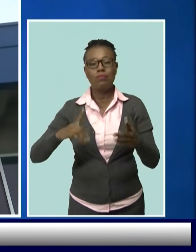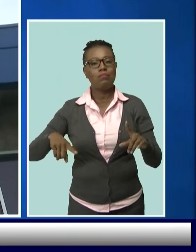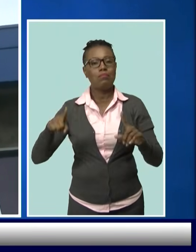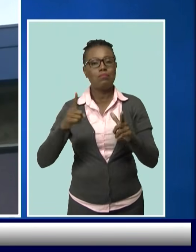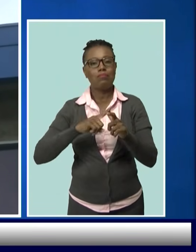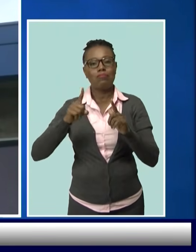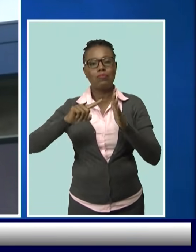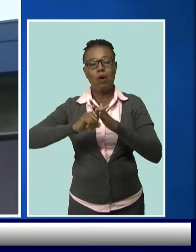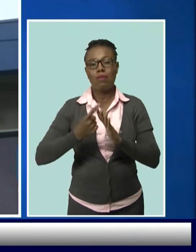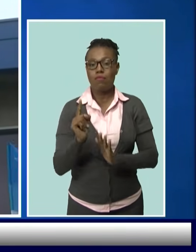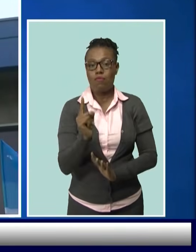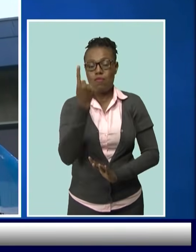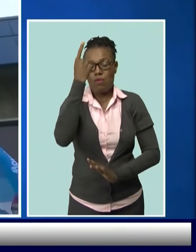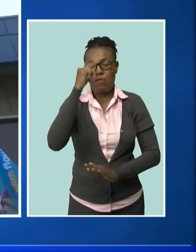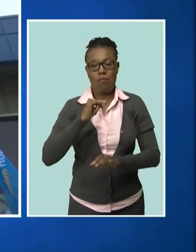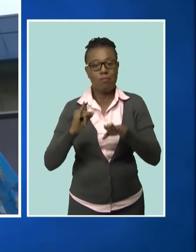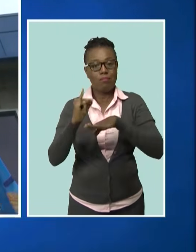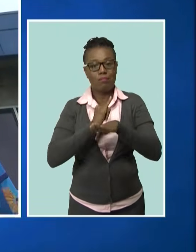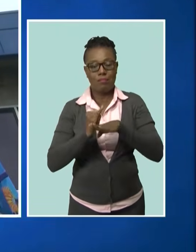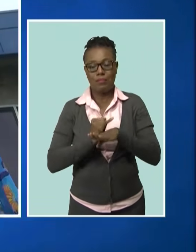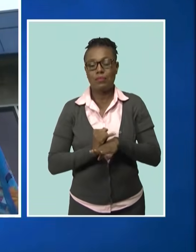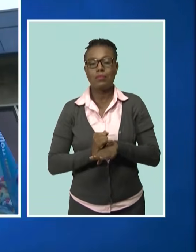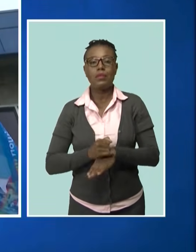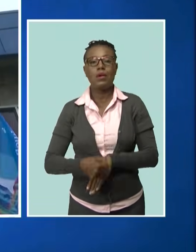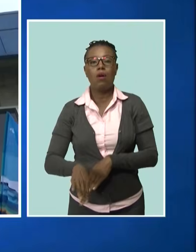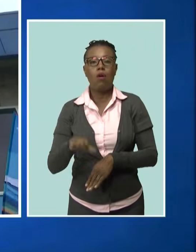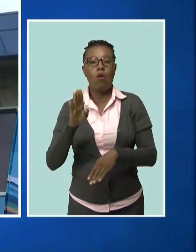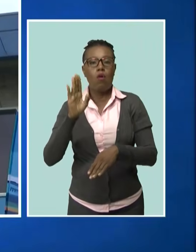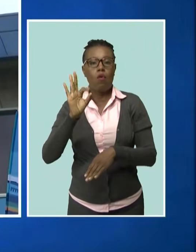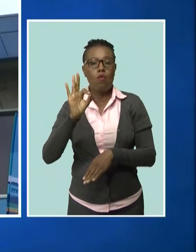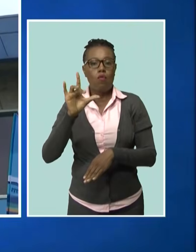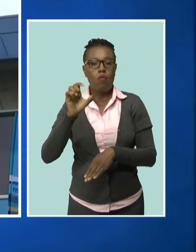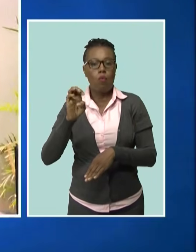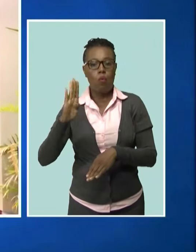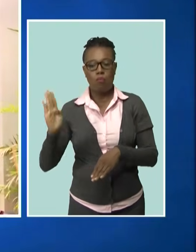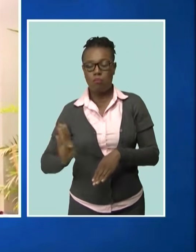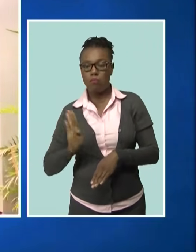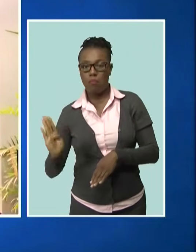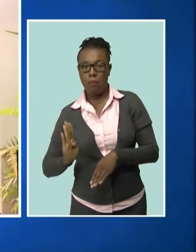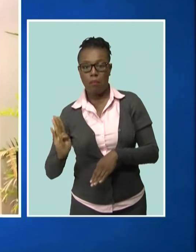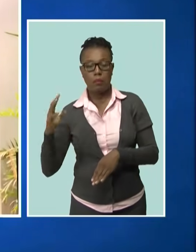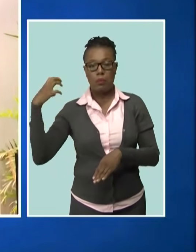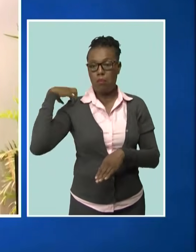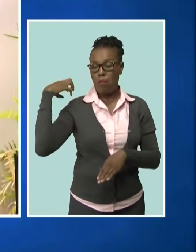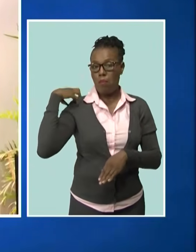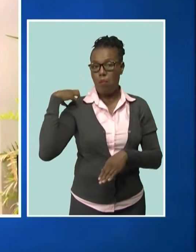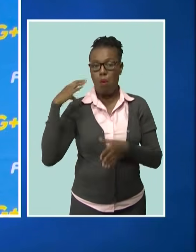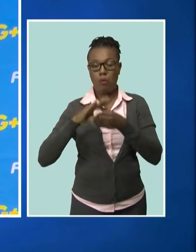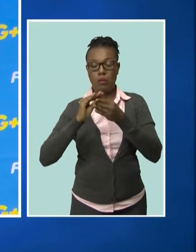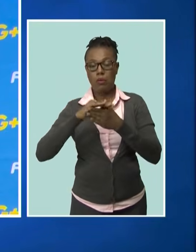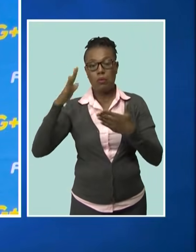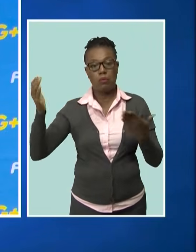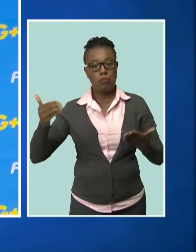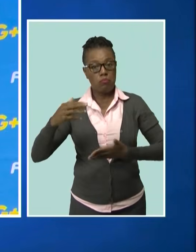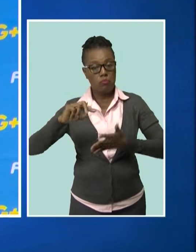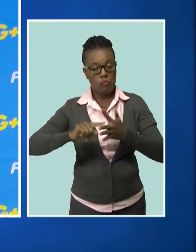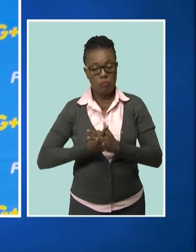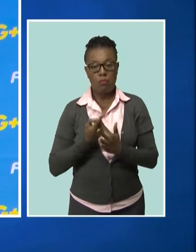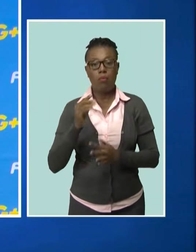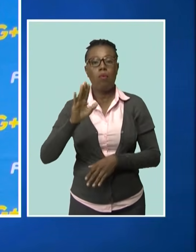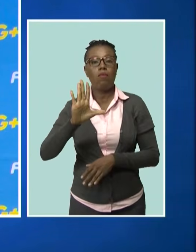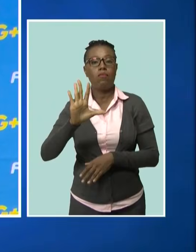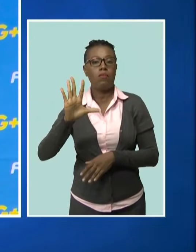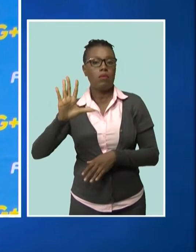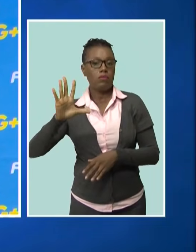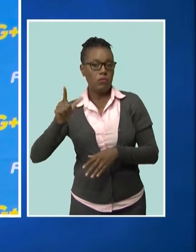Vice President and the General Manager, Flow Barbados, Desron Baino, says the introduction of 5G will bolster the capabilities